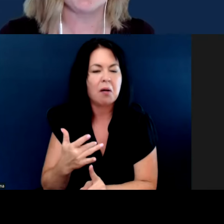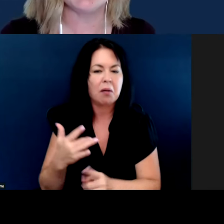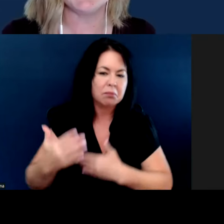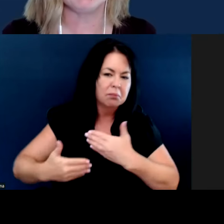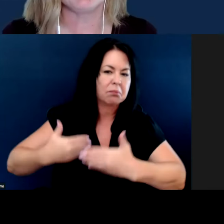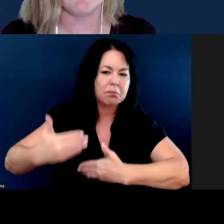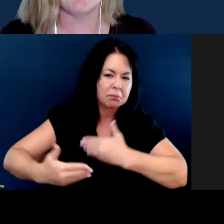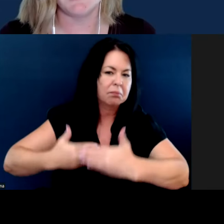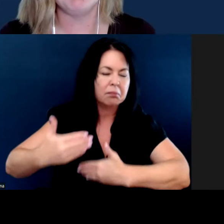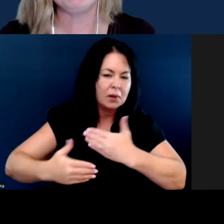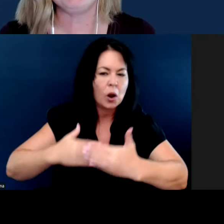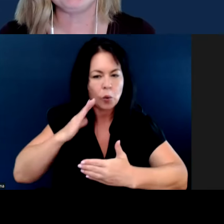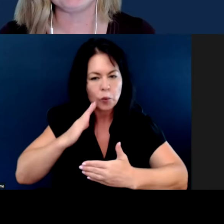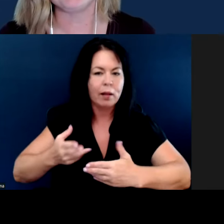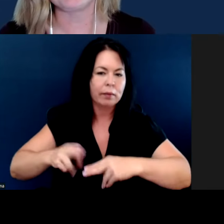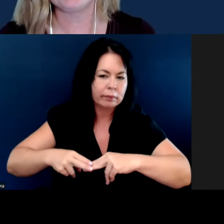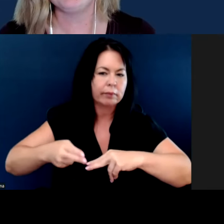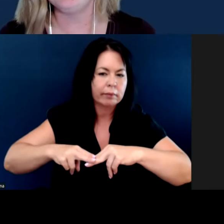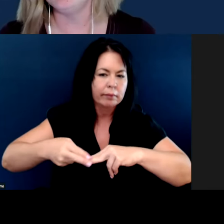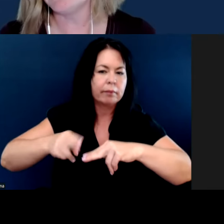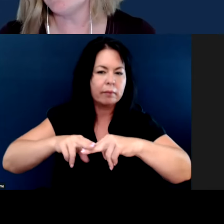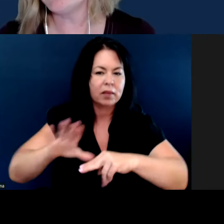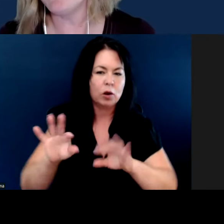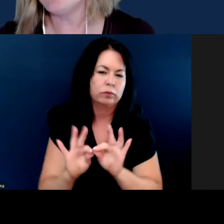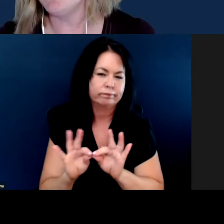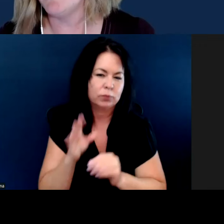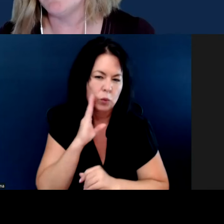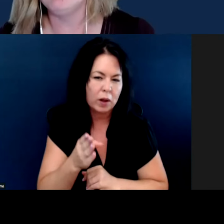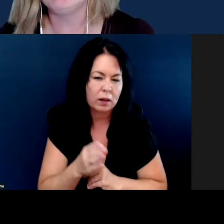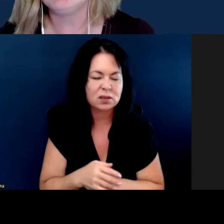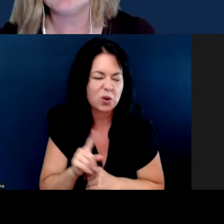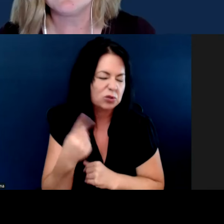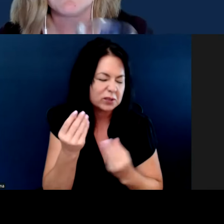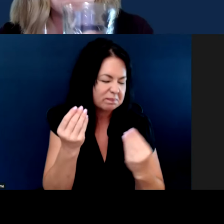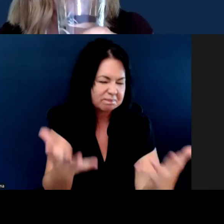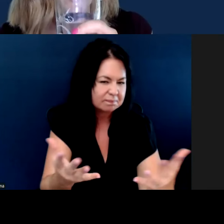typically increasing over time. So just something to be aware of.